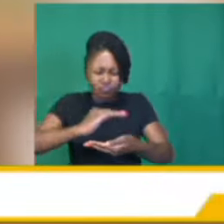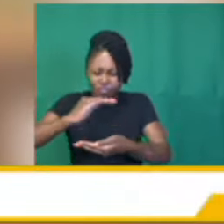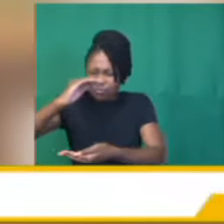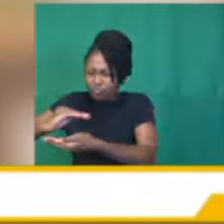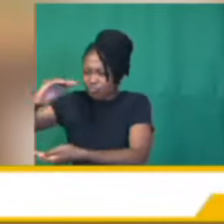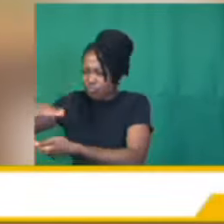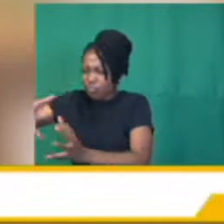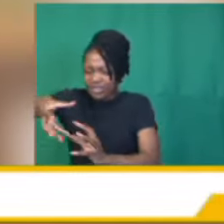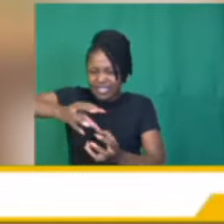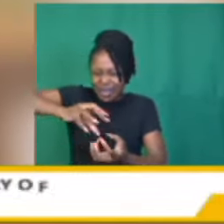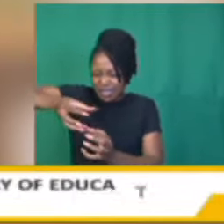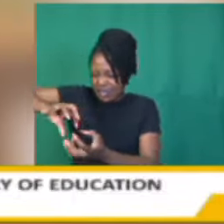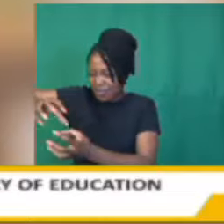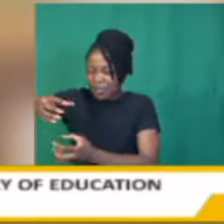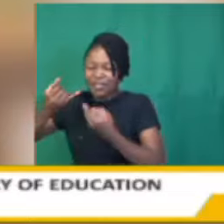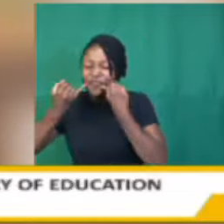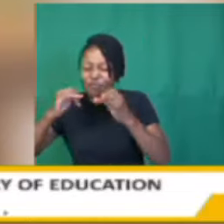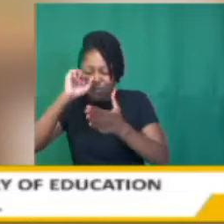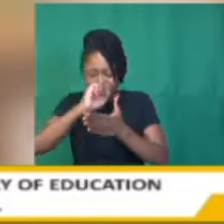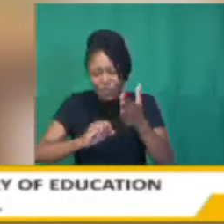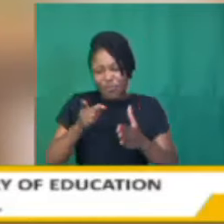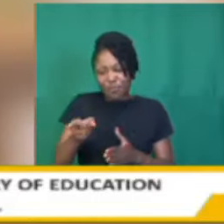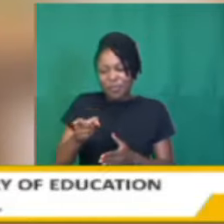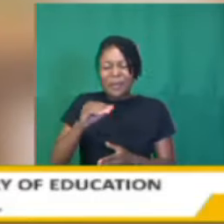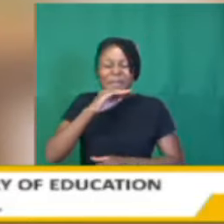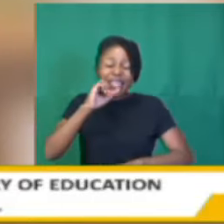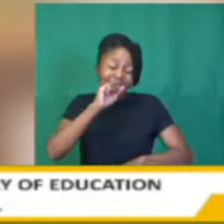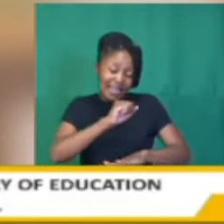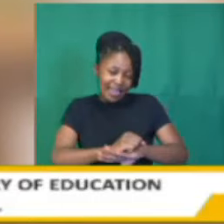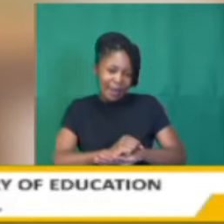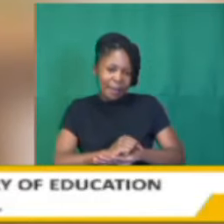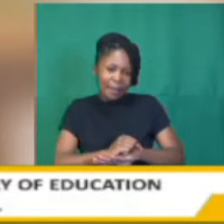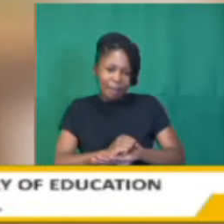writer was trying to show me in this text, that maybe he was trying to show me